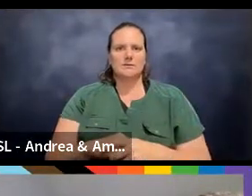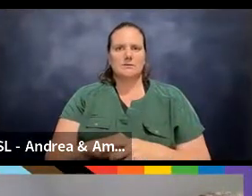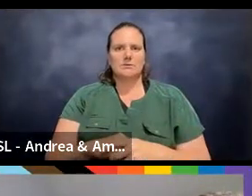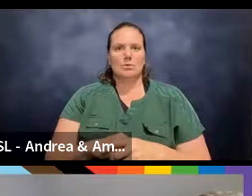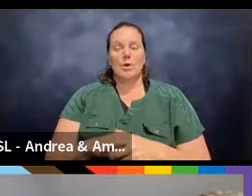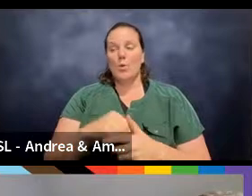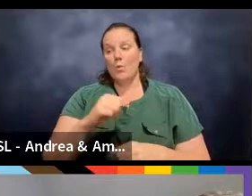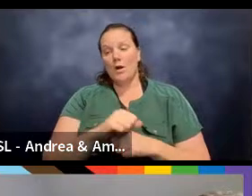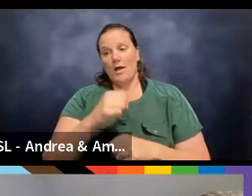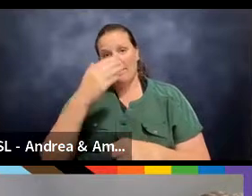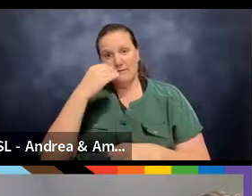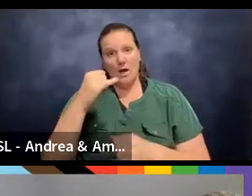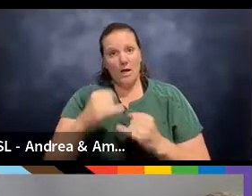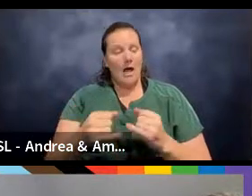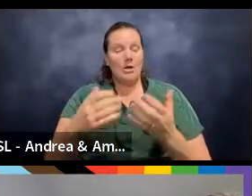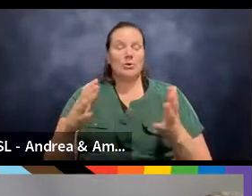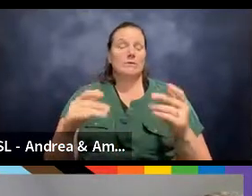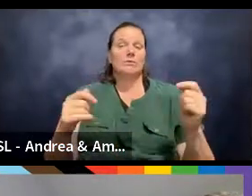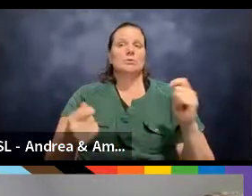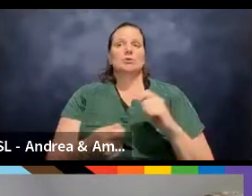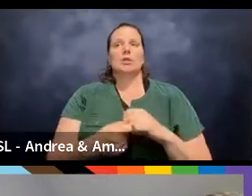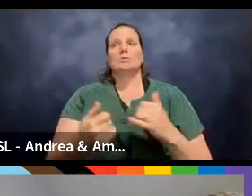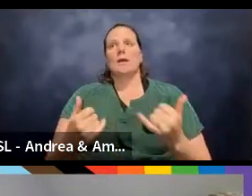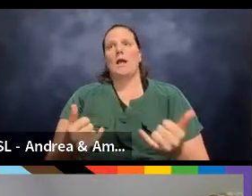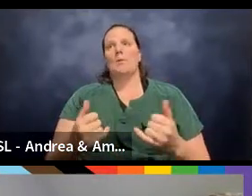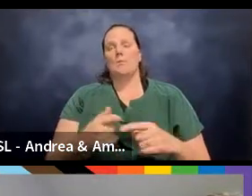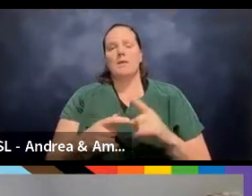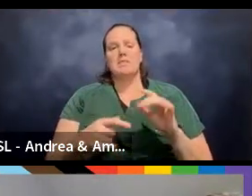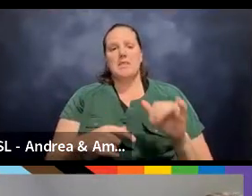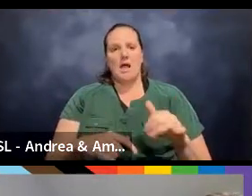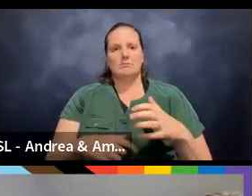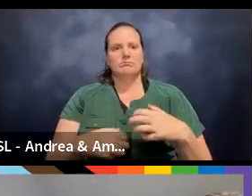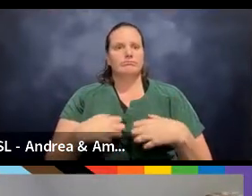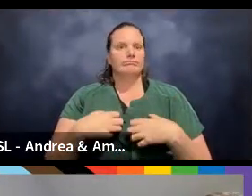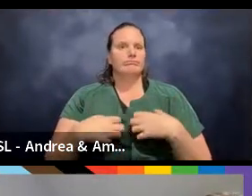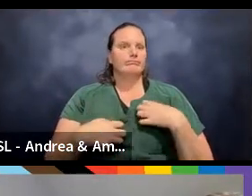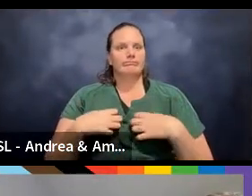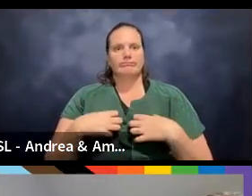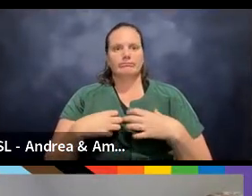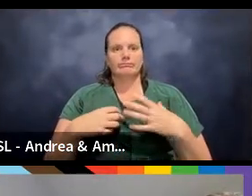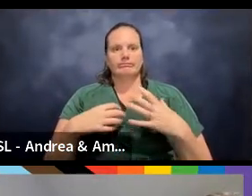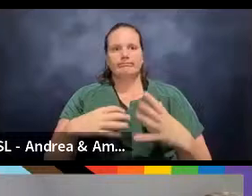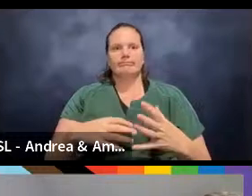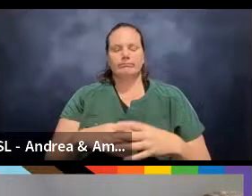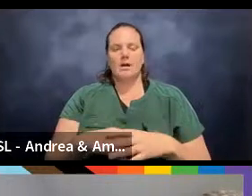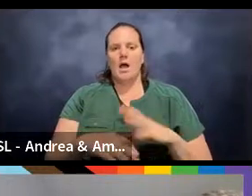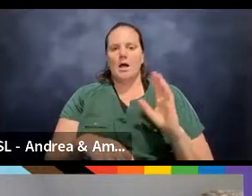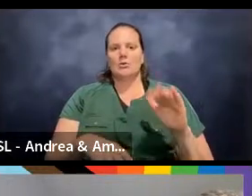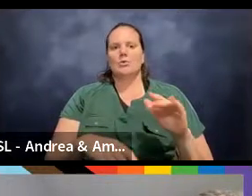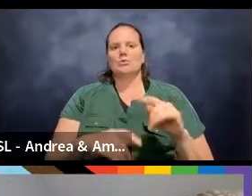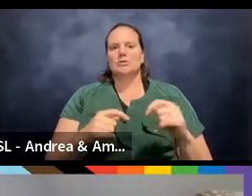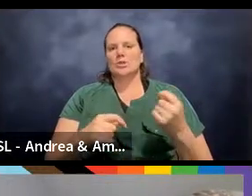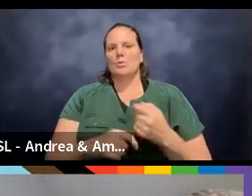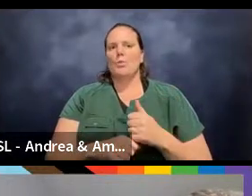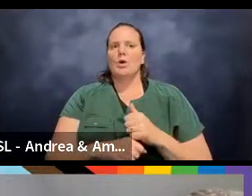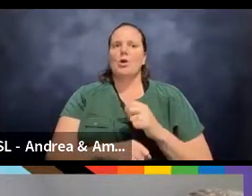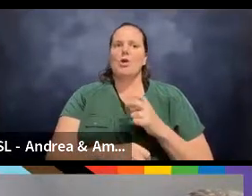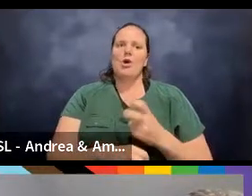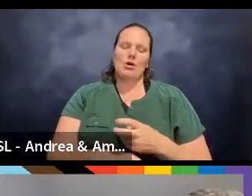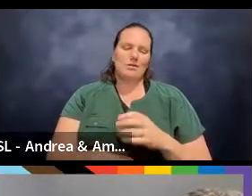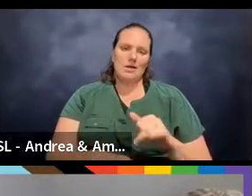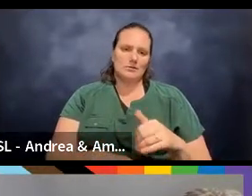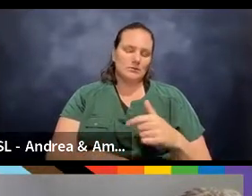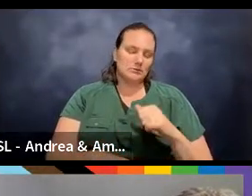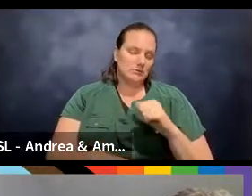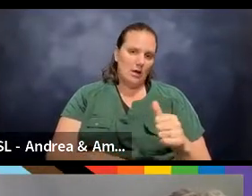on the front end? And I don't know if that'll change anything right now, but that's what it welled up in me, where I was just kind of like, I know your team is working hard. That's not what I don't, but